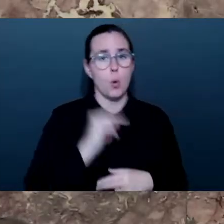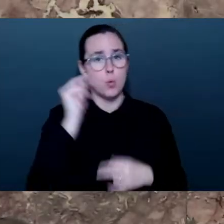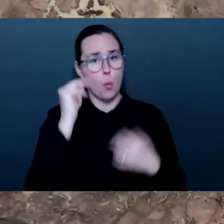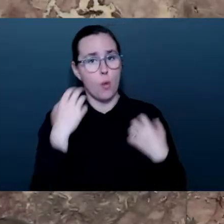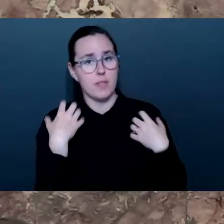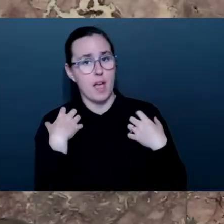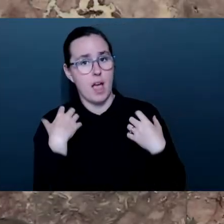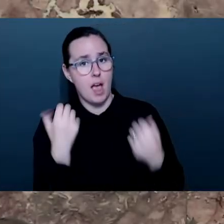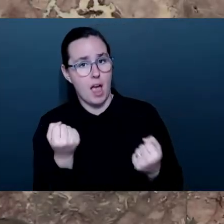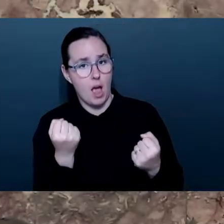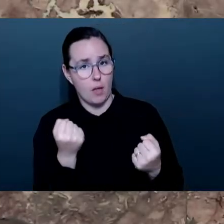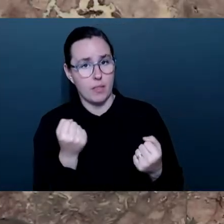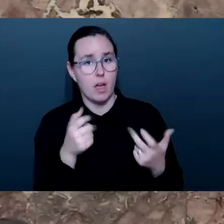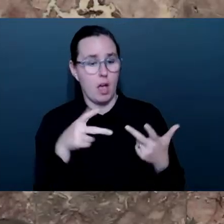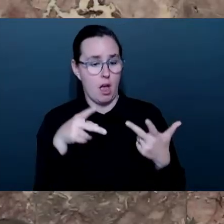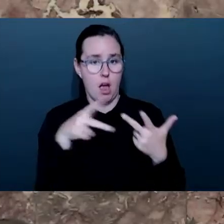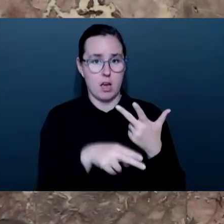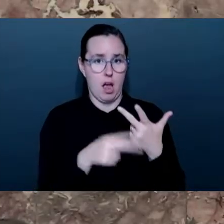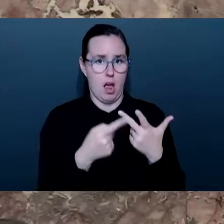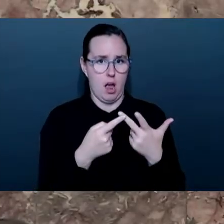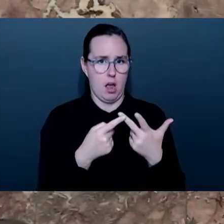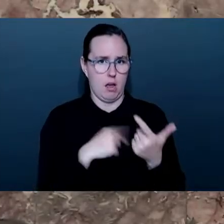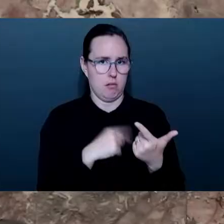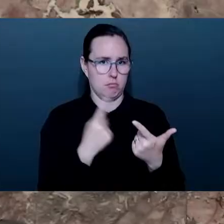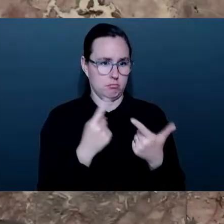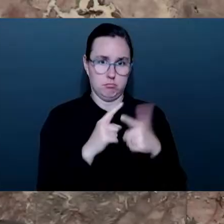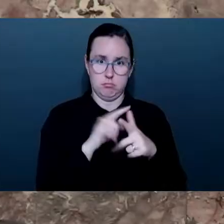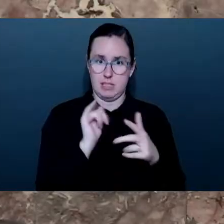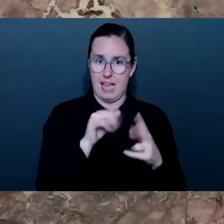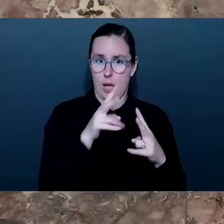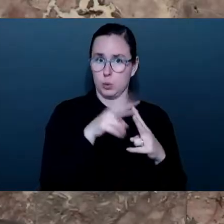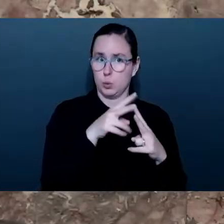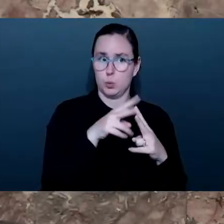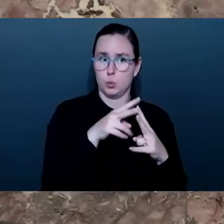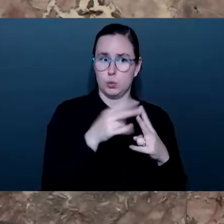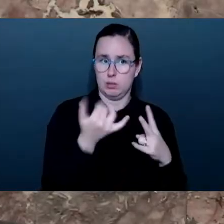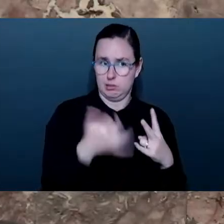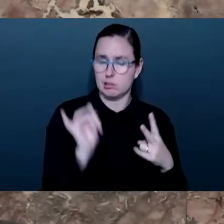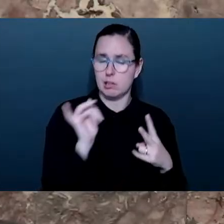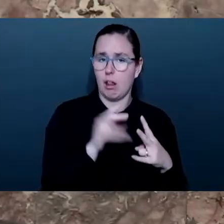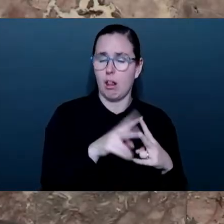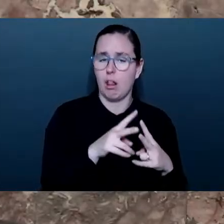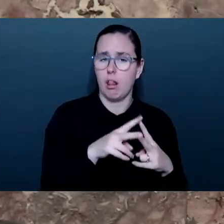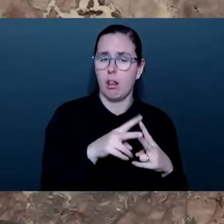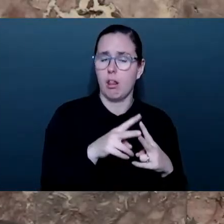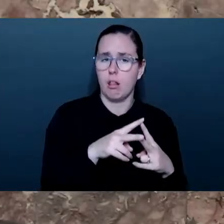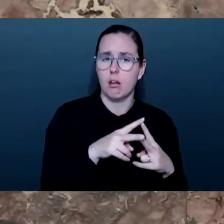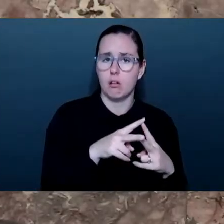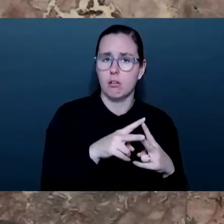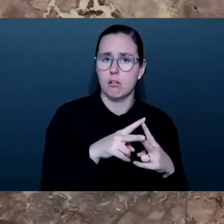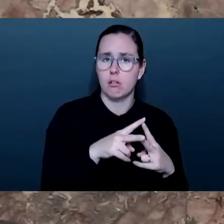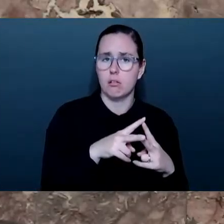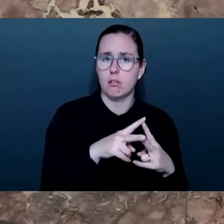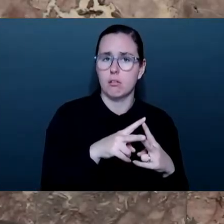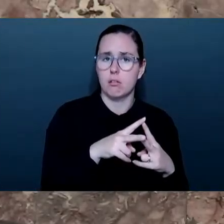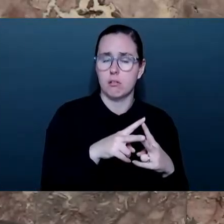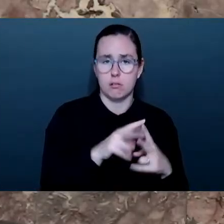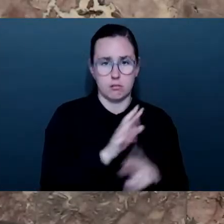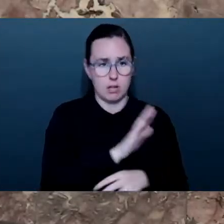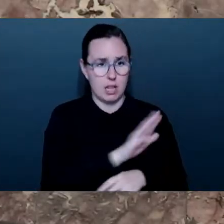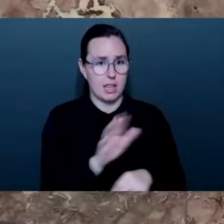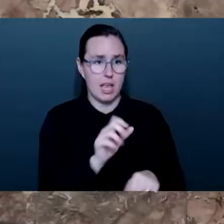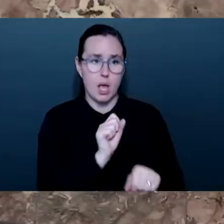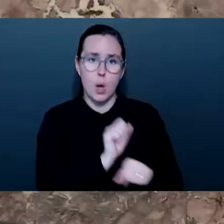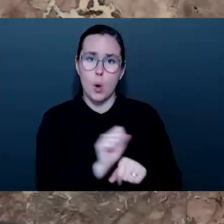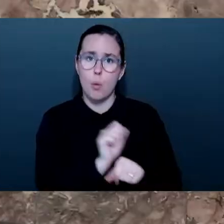funding continues. The work that they are doing is being transitioned into a child and youth regional